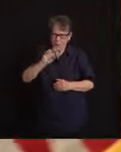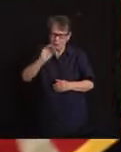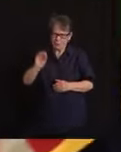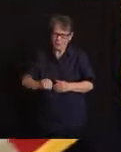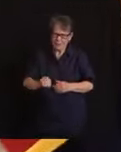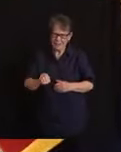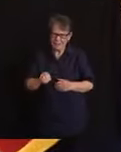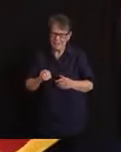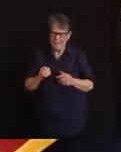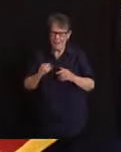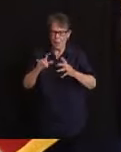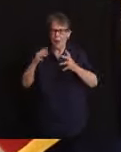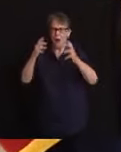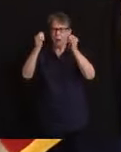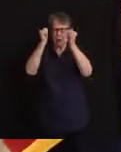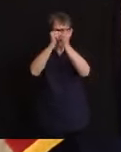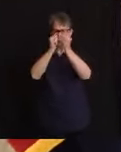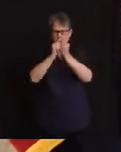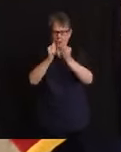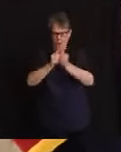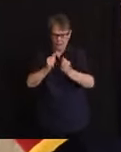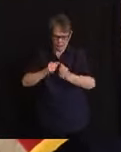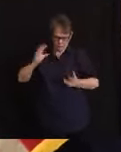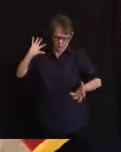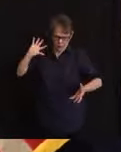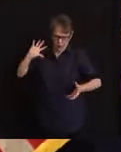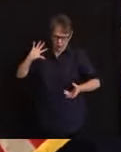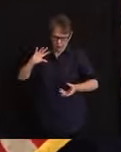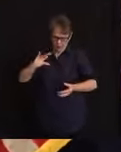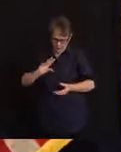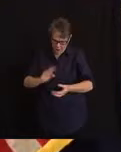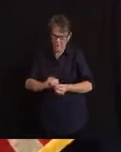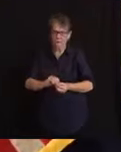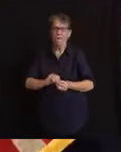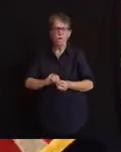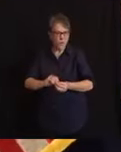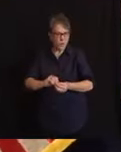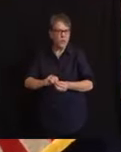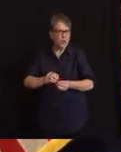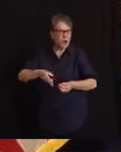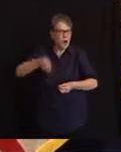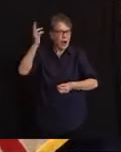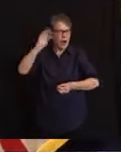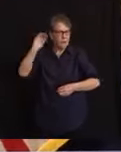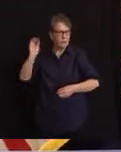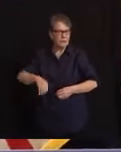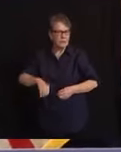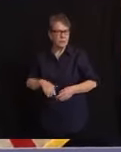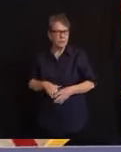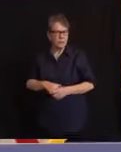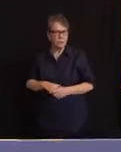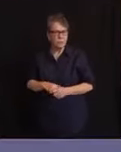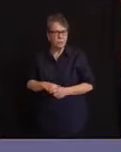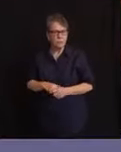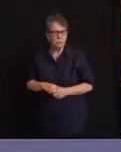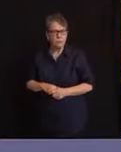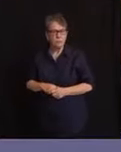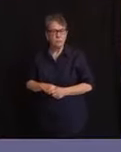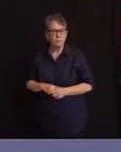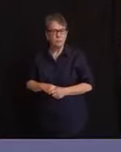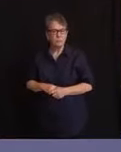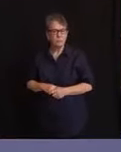you. Secondly, that's N equals 1,442. That's out of total death toll.